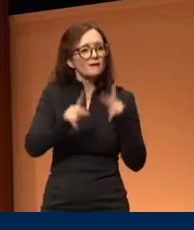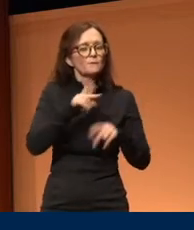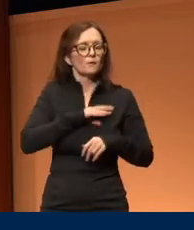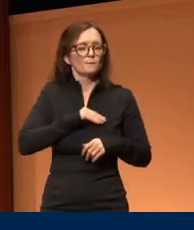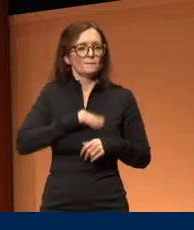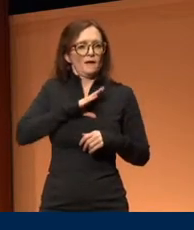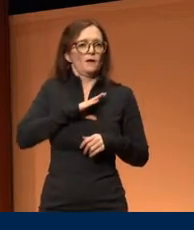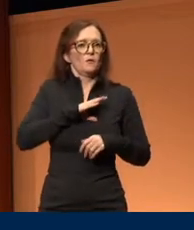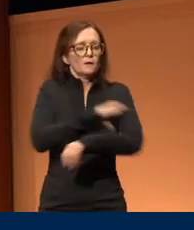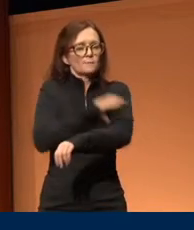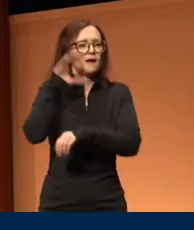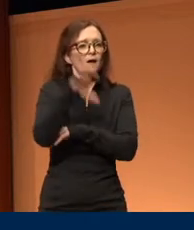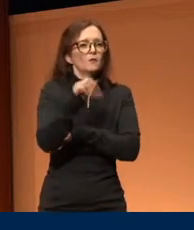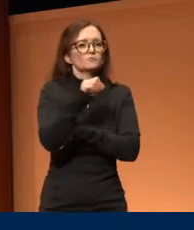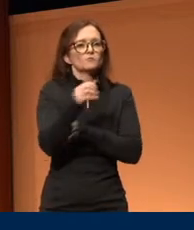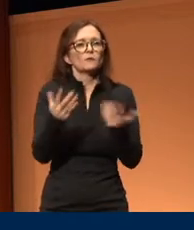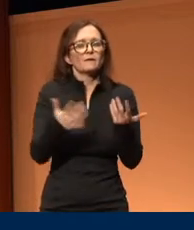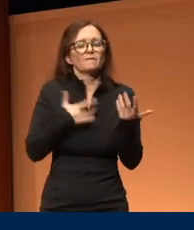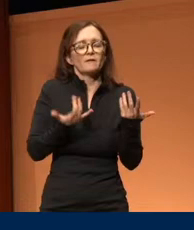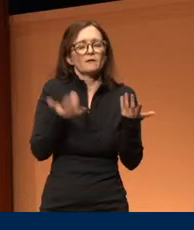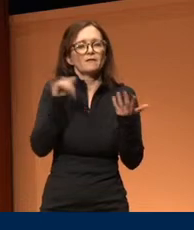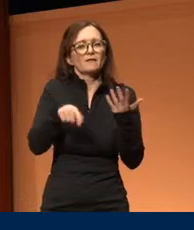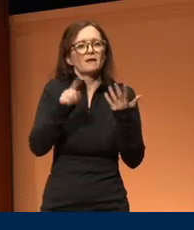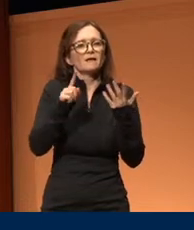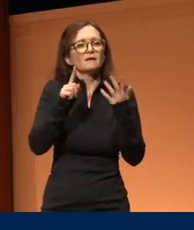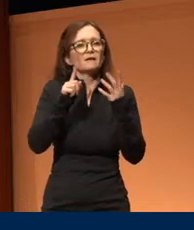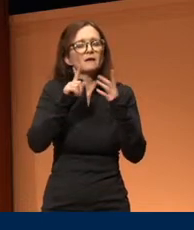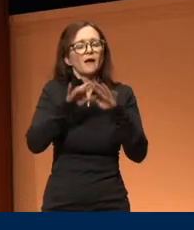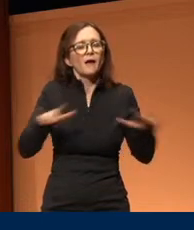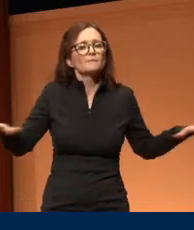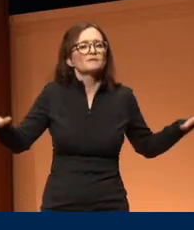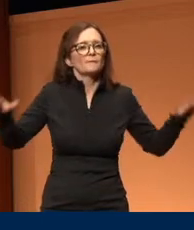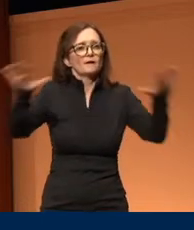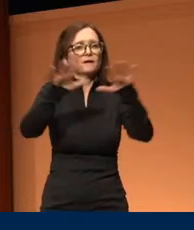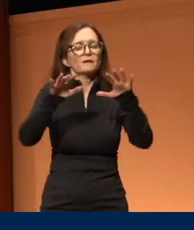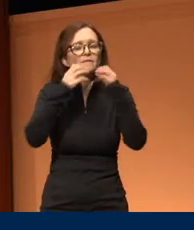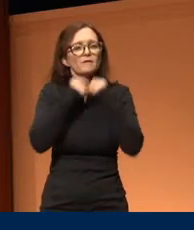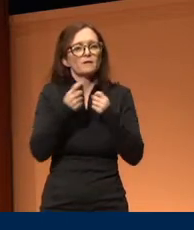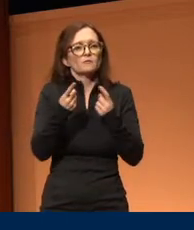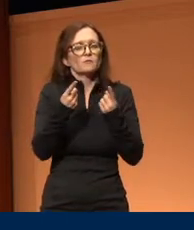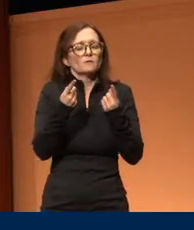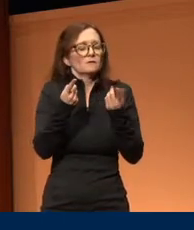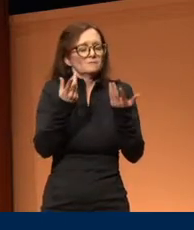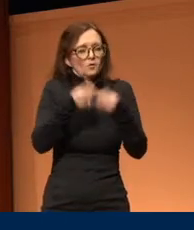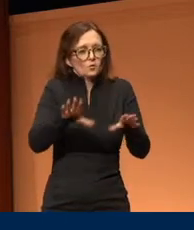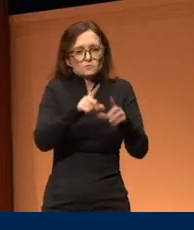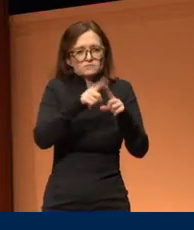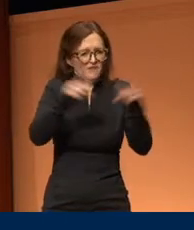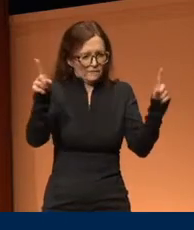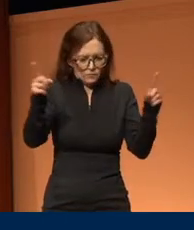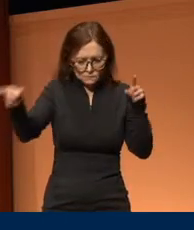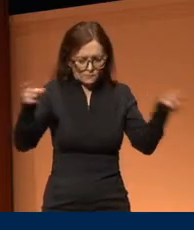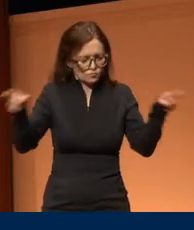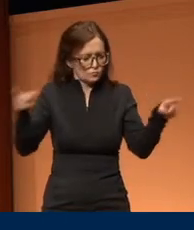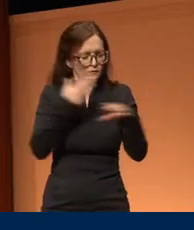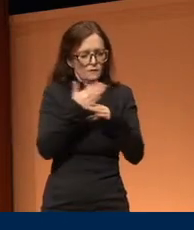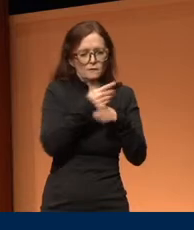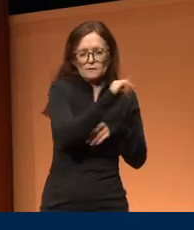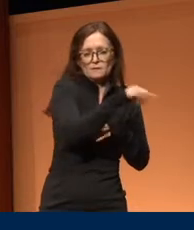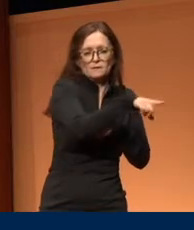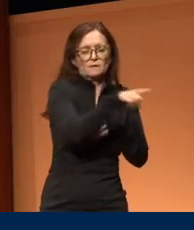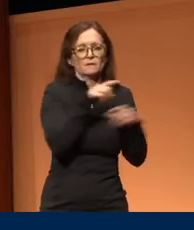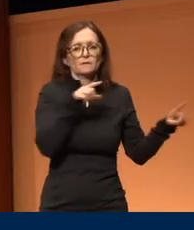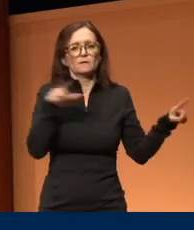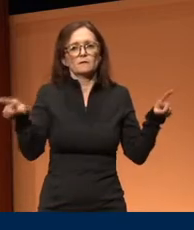empowerment that is doing anything of epistemic value, and you might like lose a distinction between something like